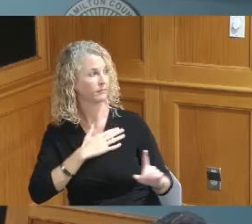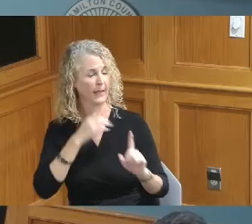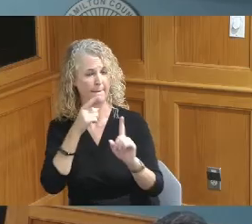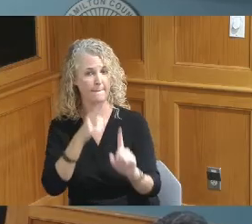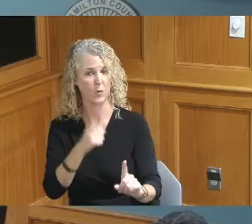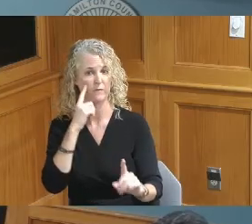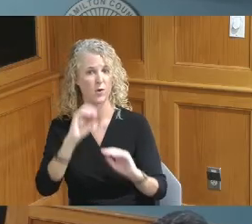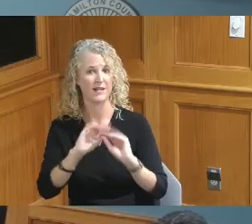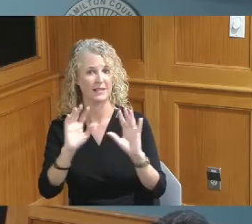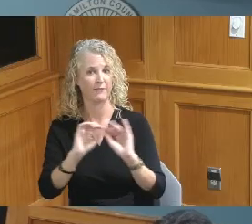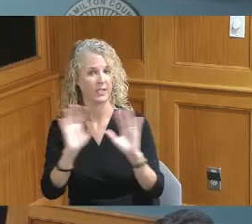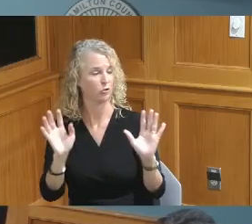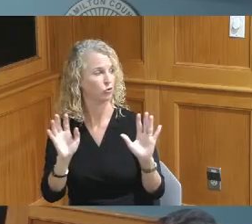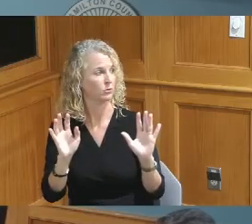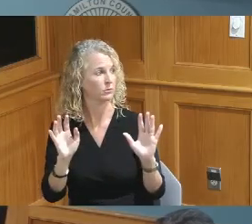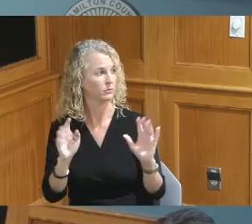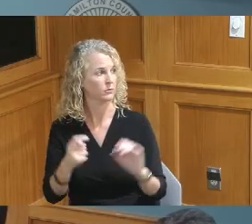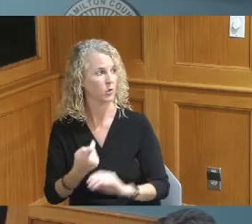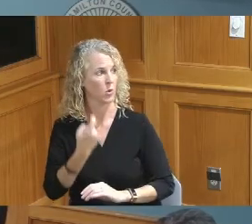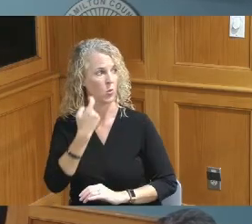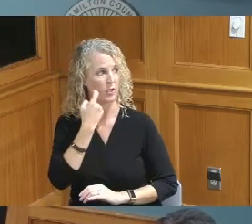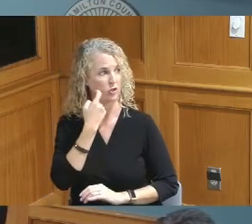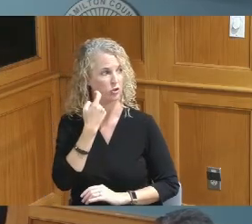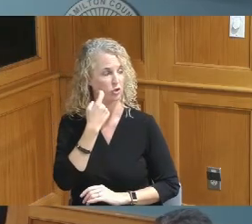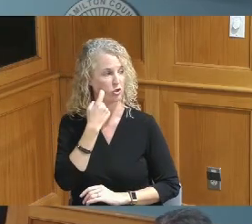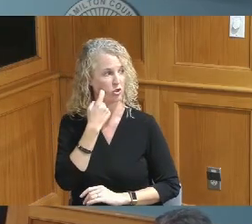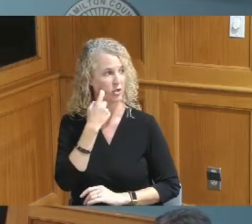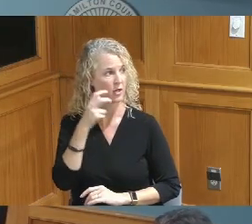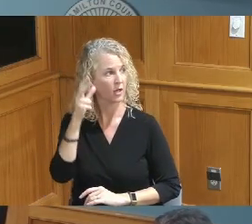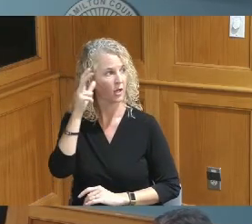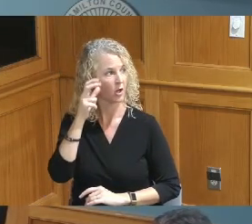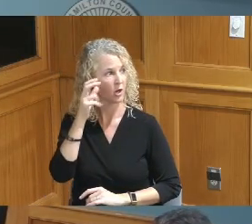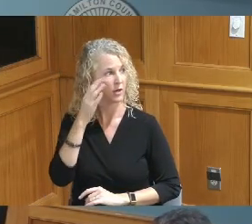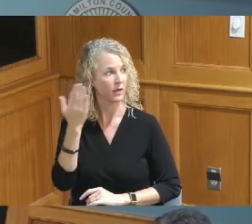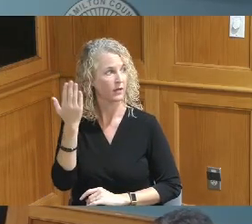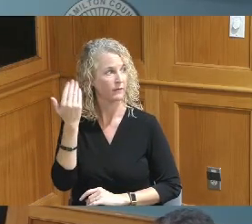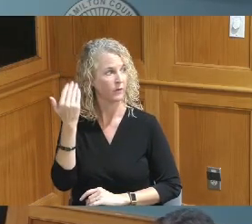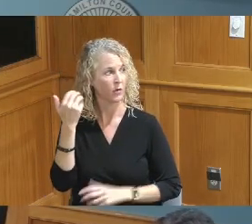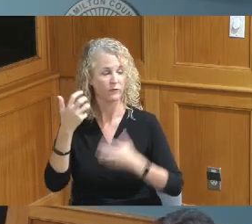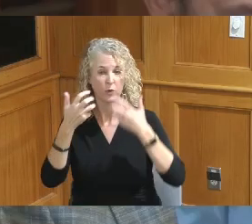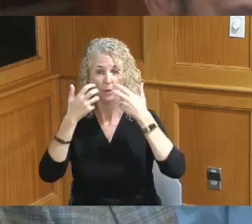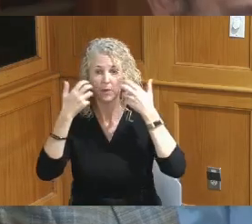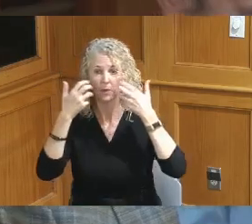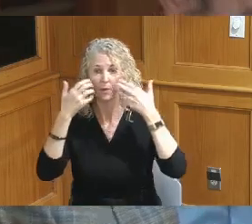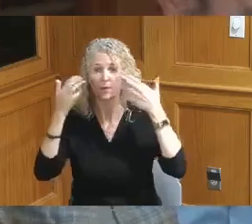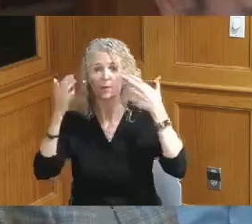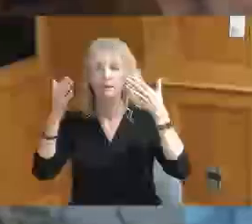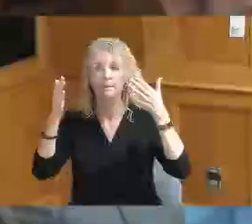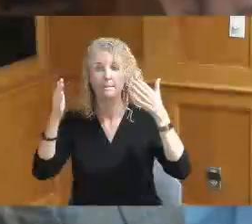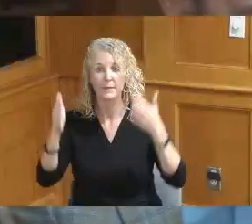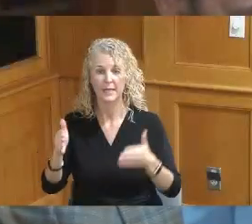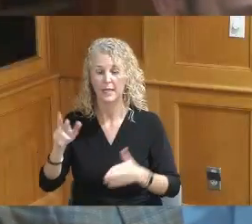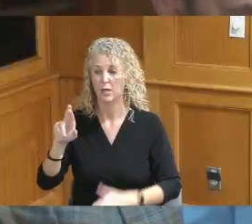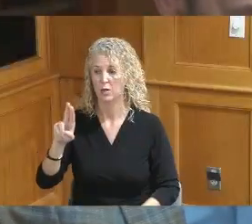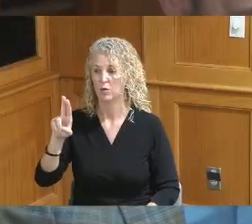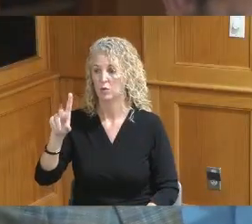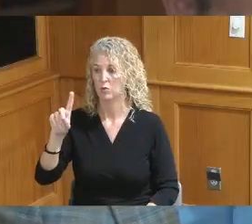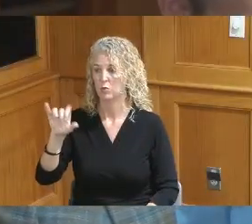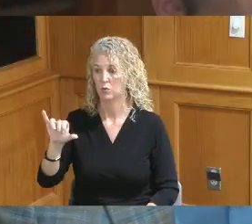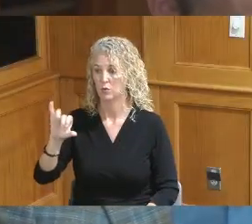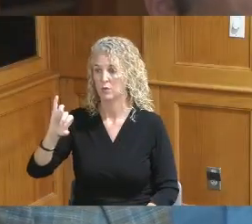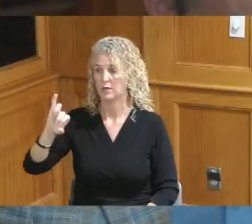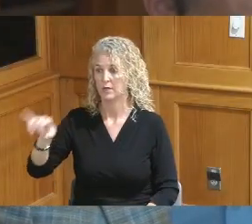privilege. We just got news that former bingo player Rudy Johnson died just